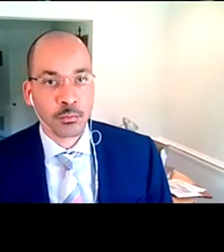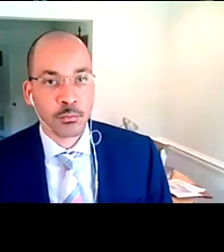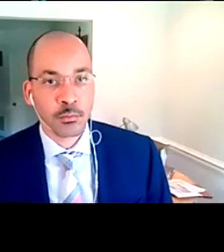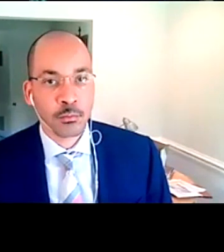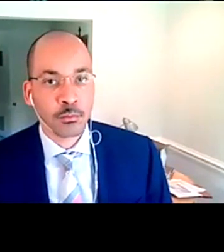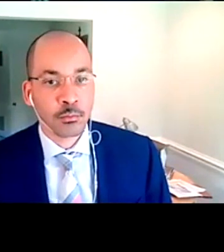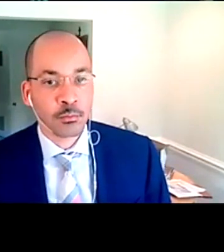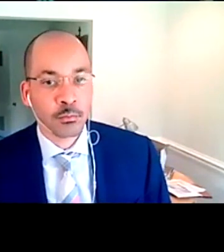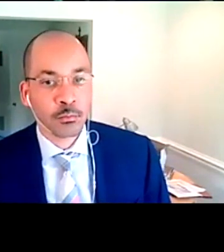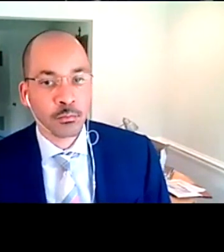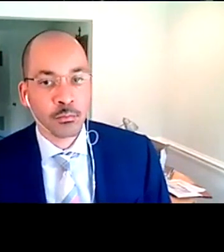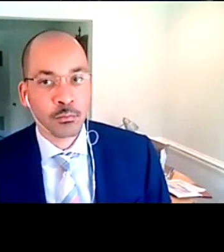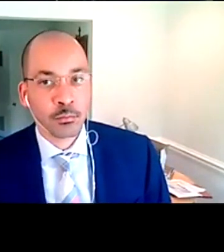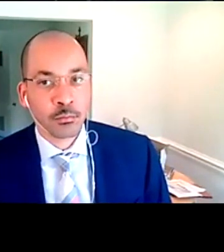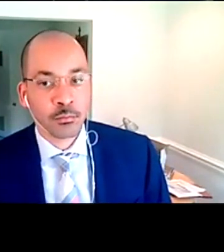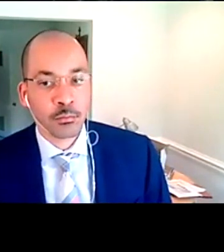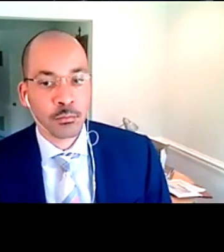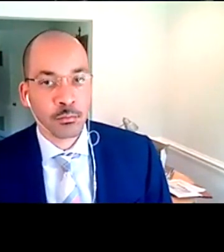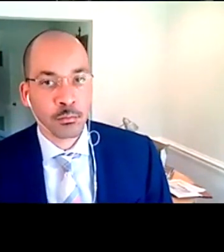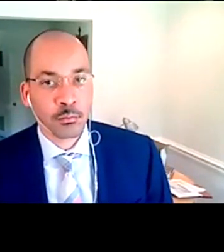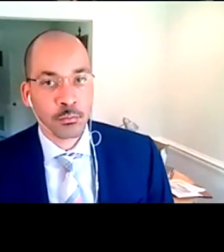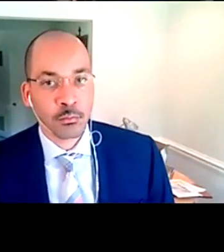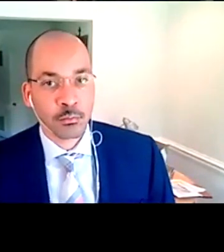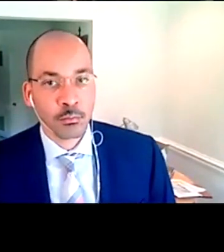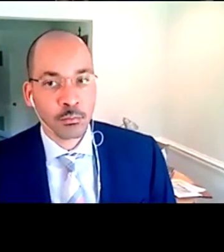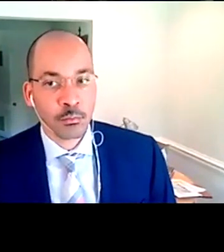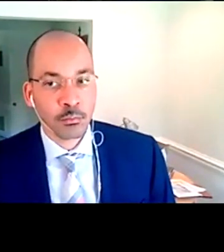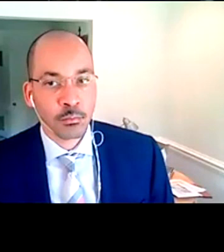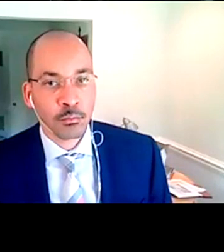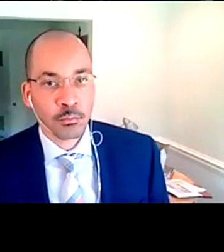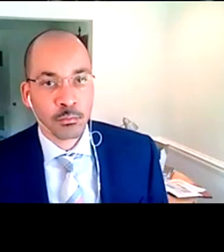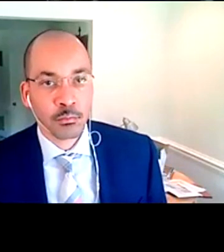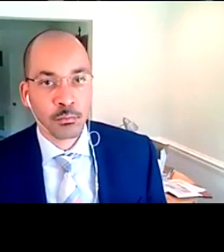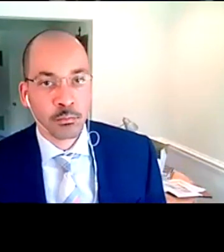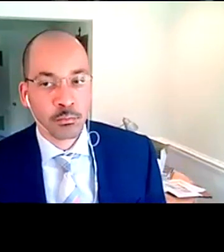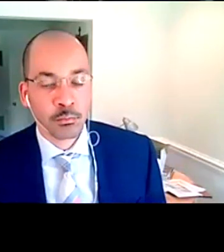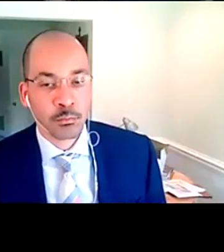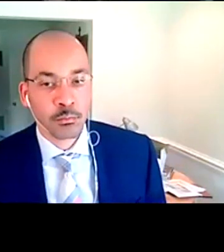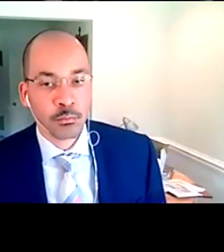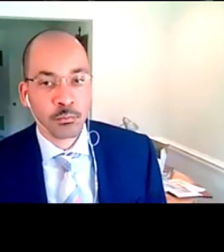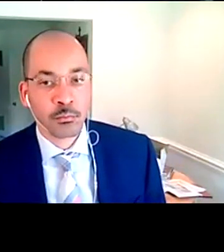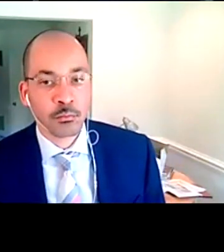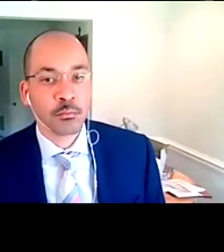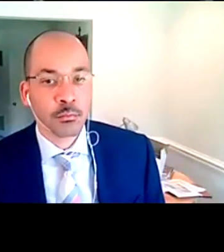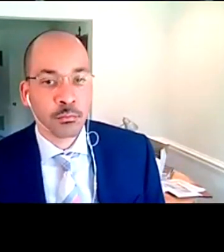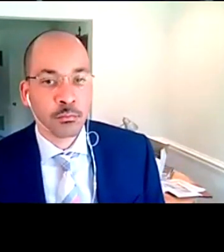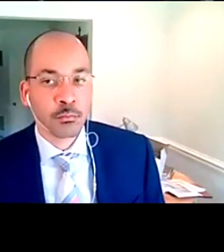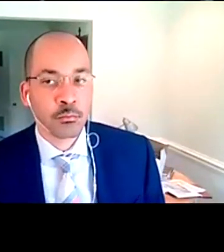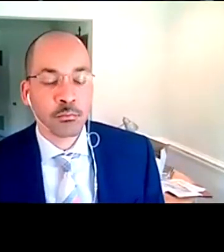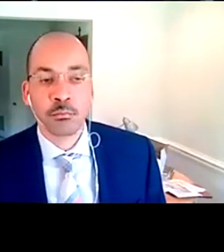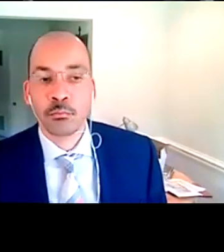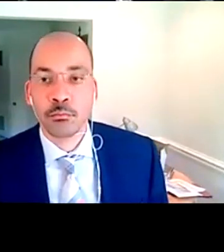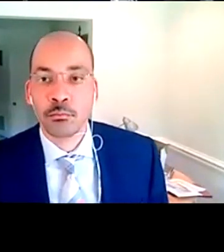add to that, we'll be covering that in our intensives, in the sense that when we're writing up